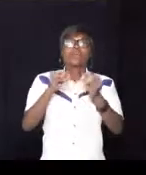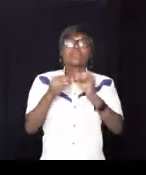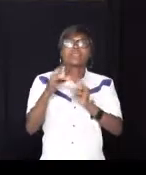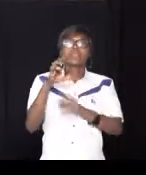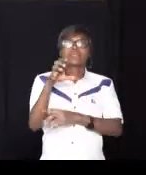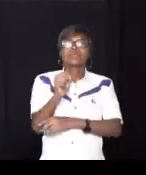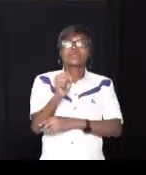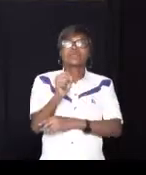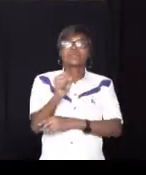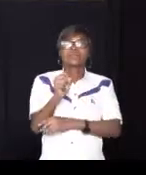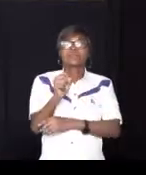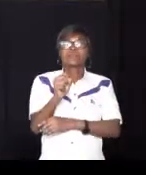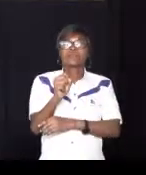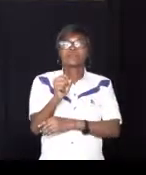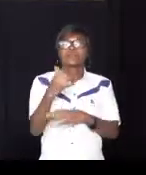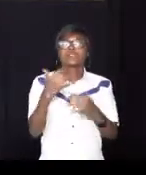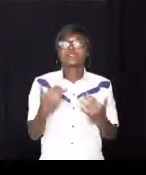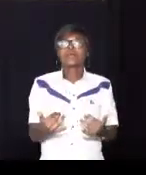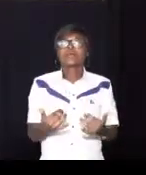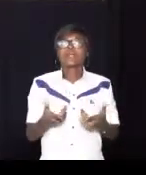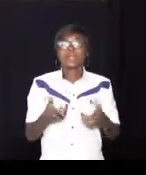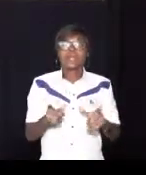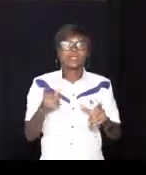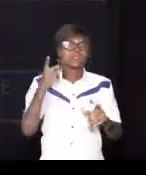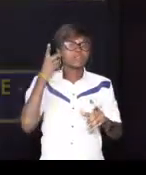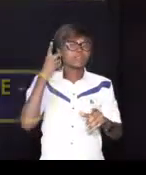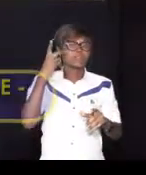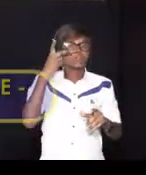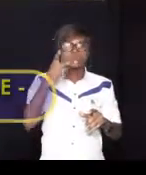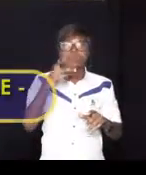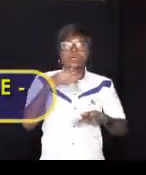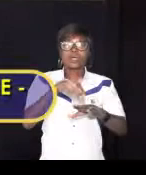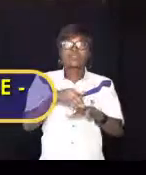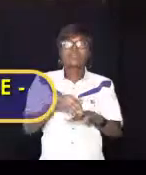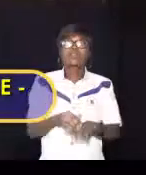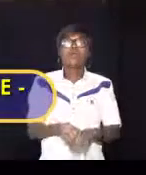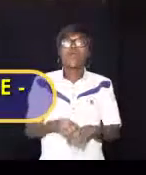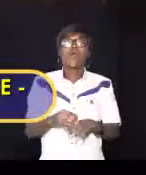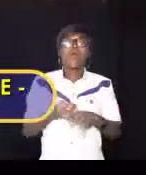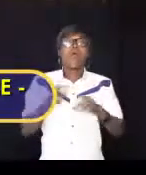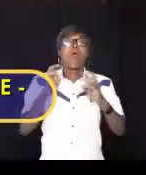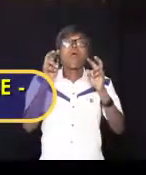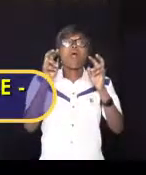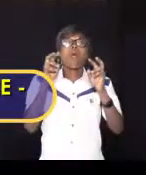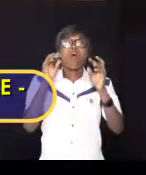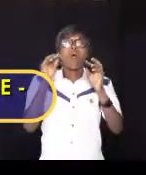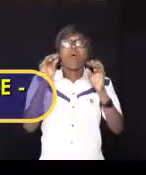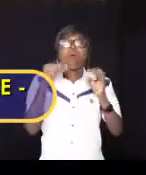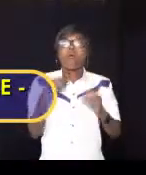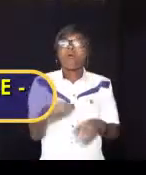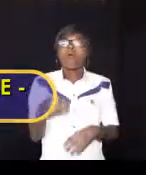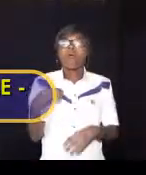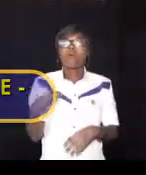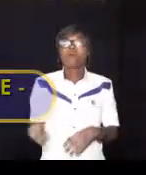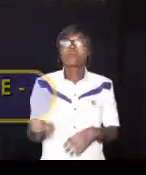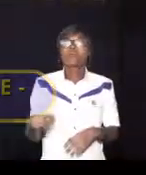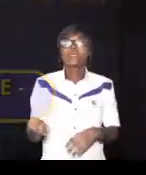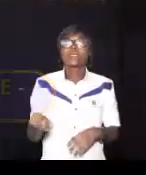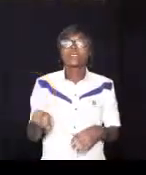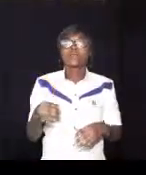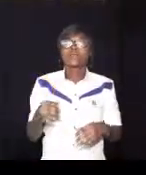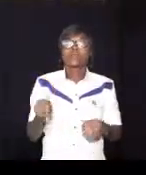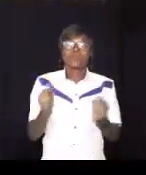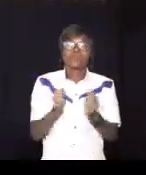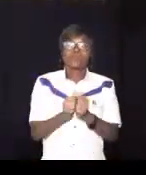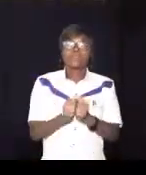you the 7 of them. Now, let's look at objects with natural colors. We have some objects that have